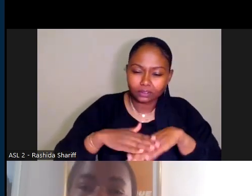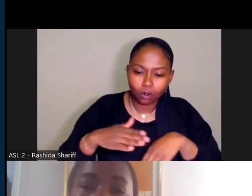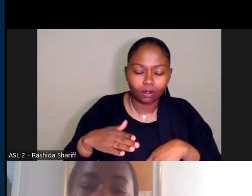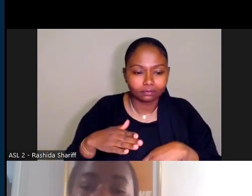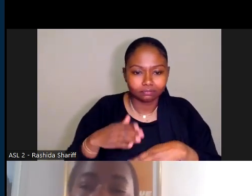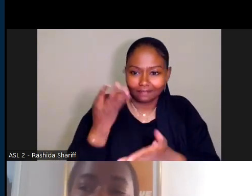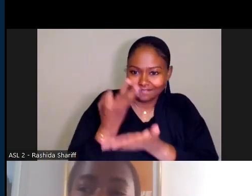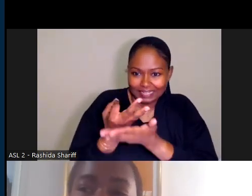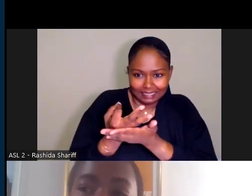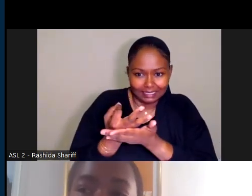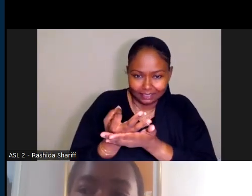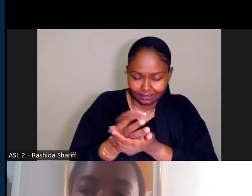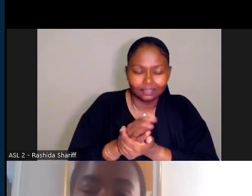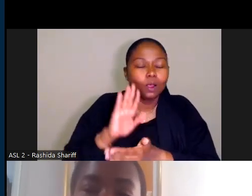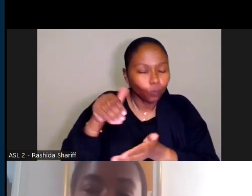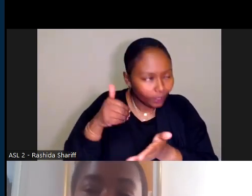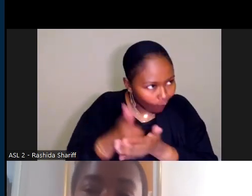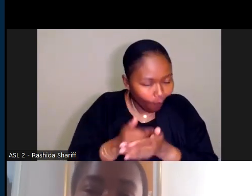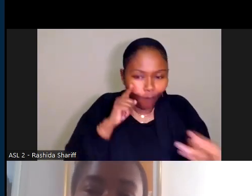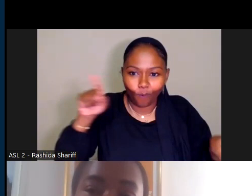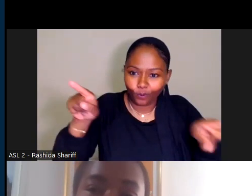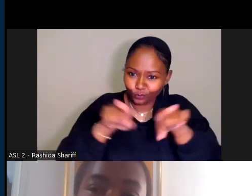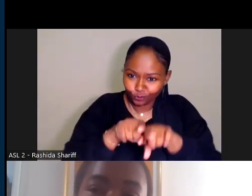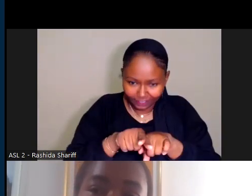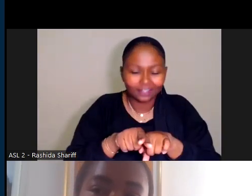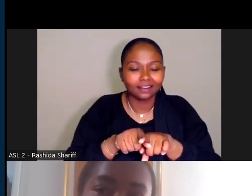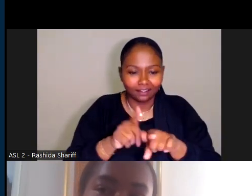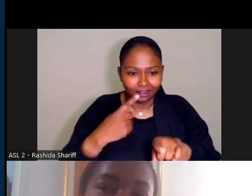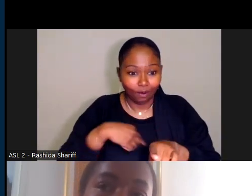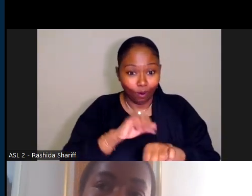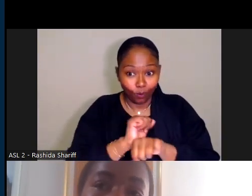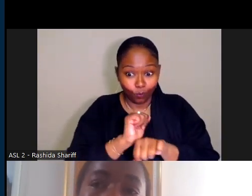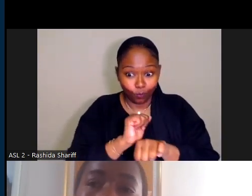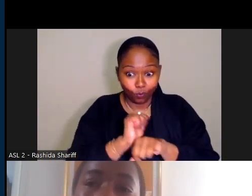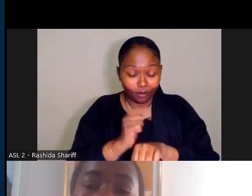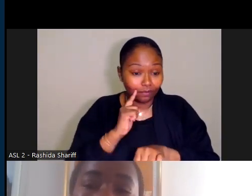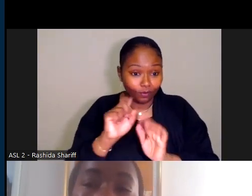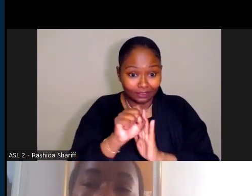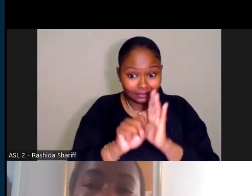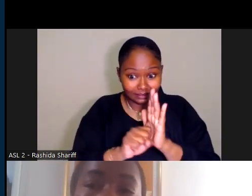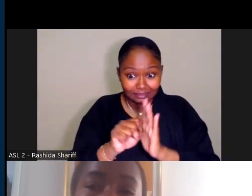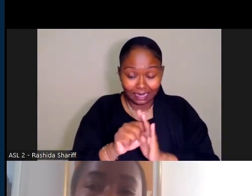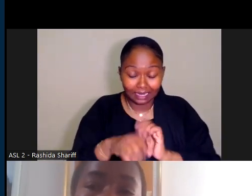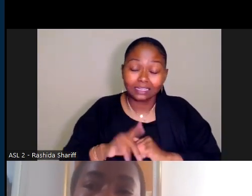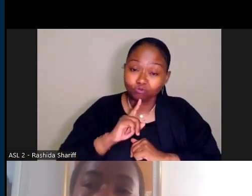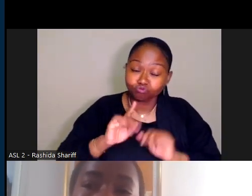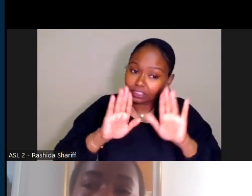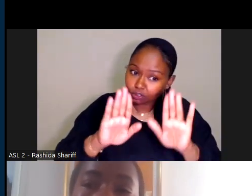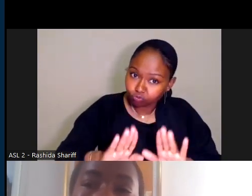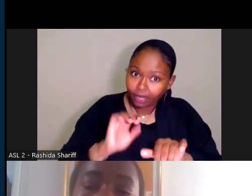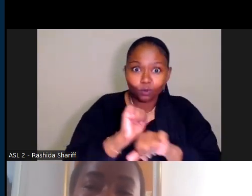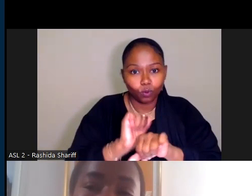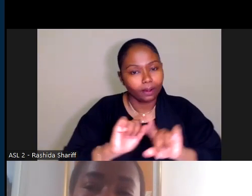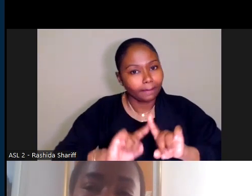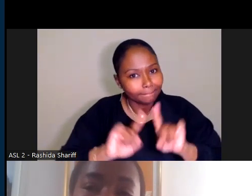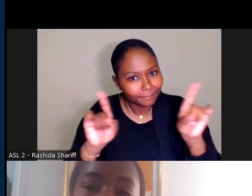funding. We all agreed that the work that legal services attorneys do throughout the state is really great work, but